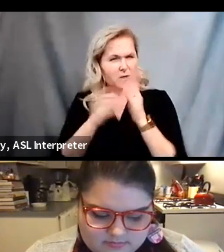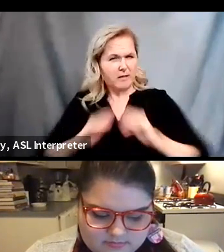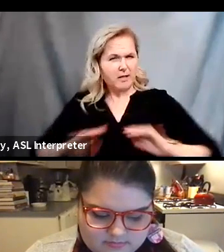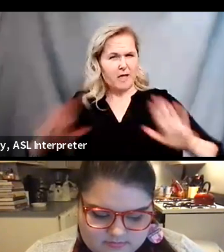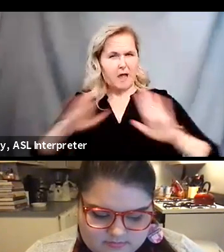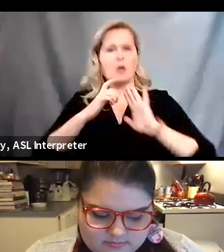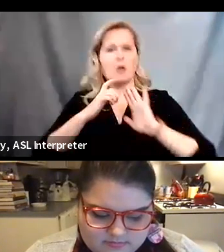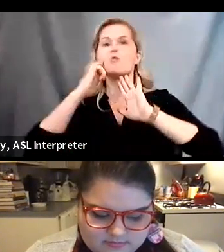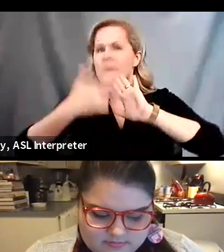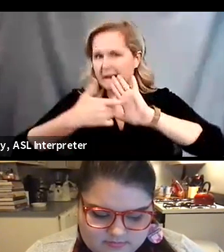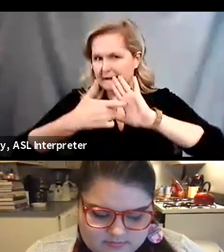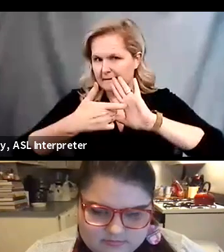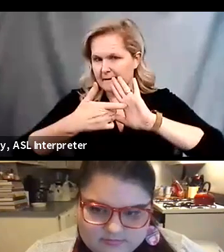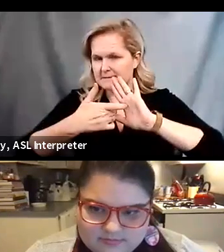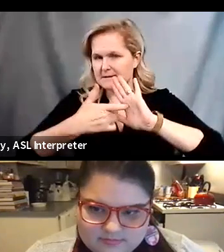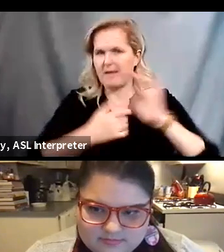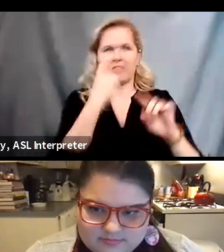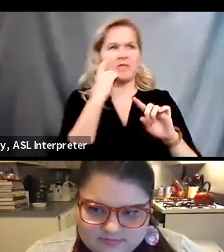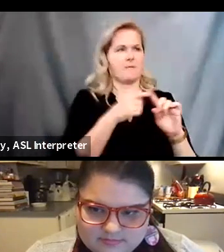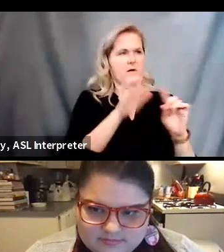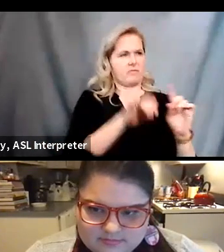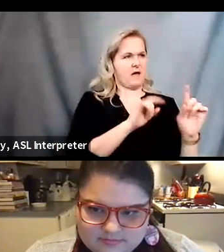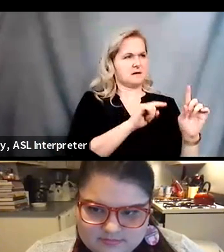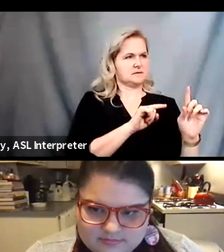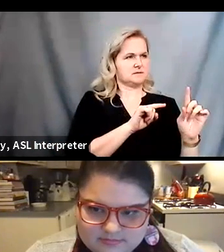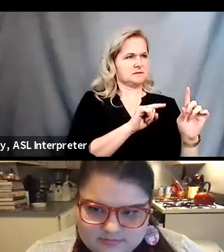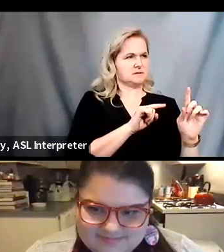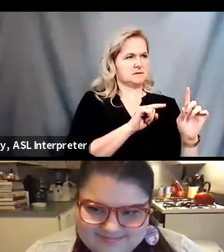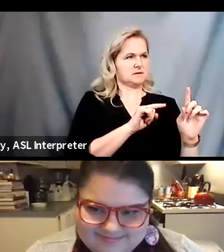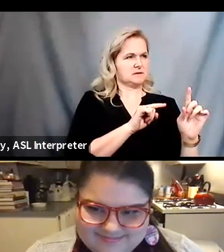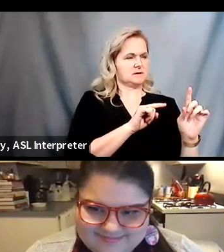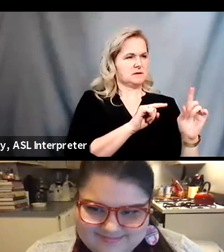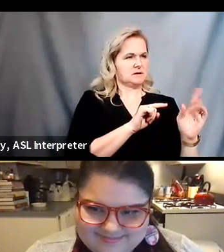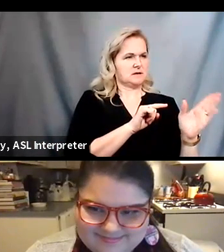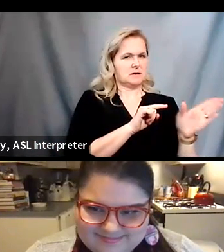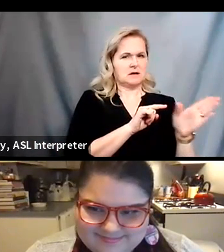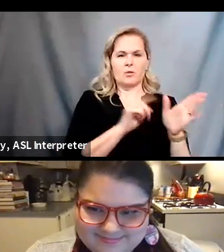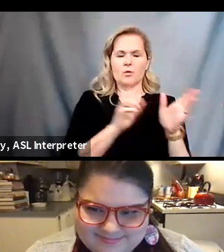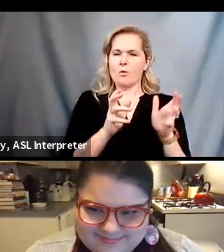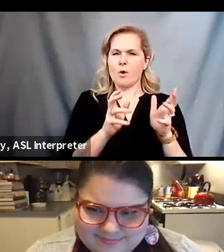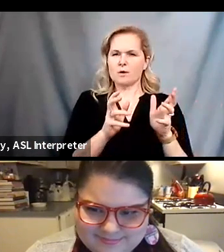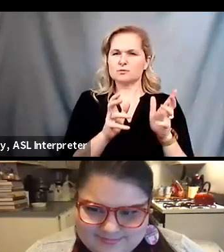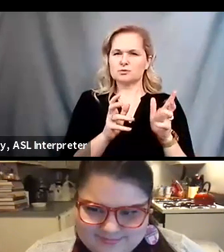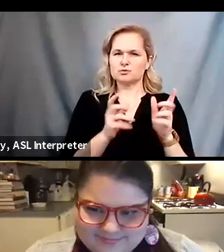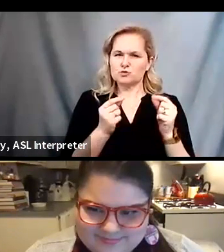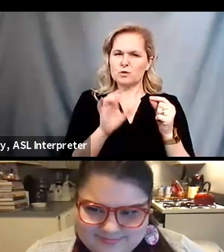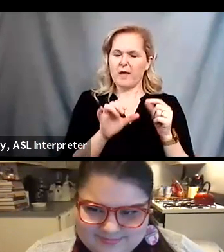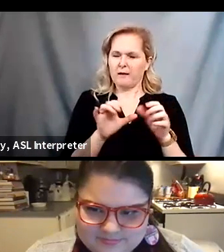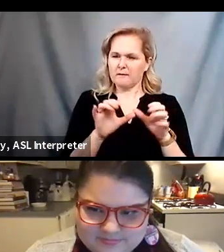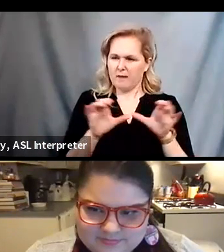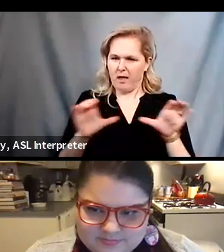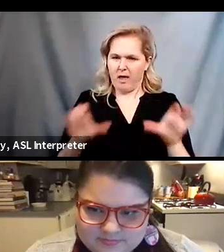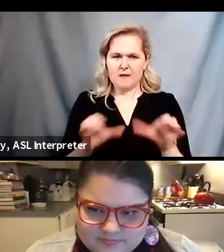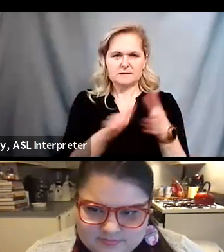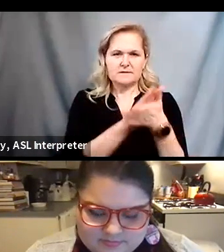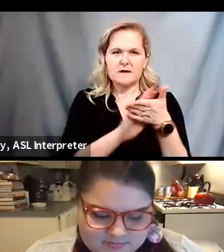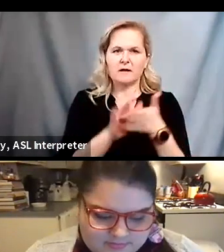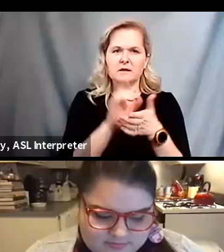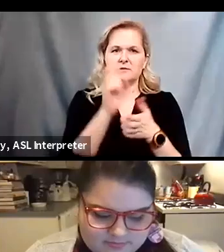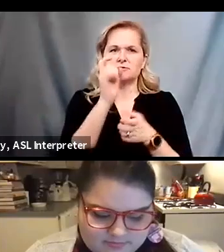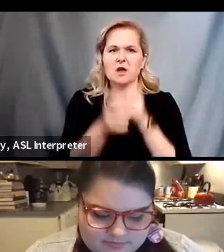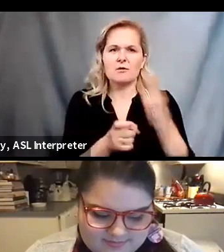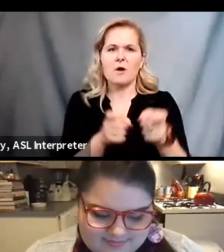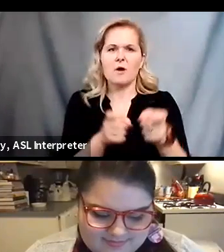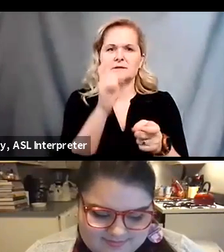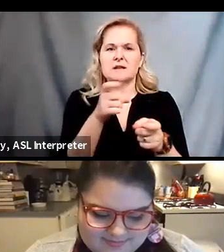it makes me think about that and want to leave and do those acts of kindness and generosity, not just